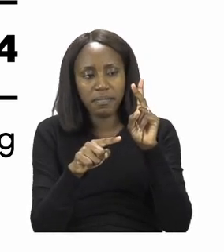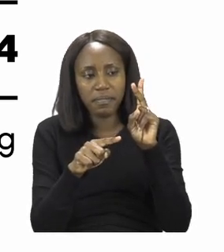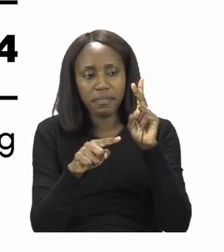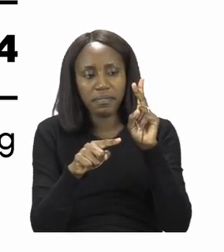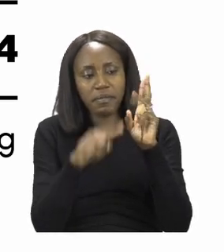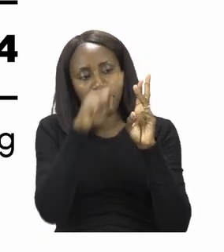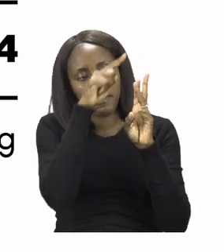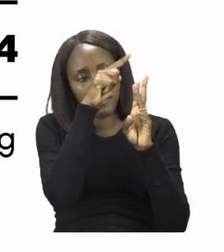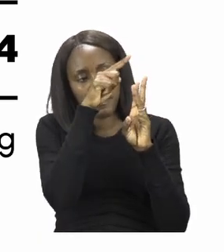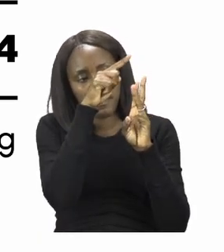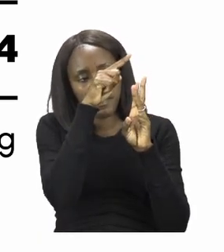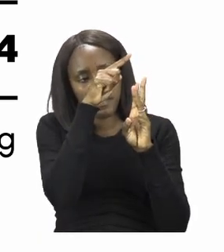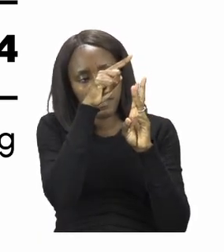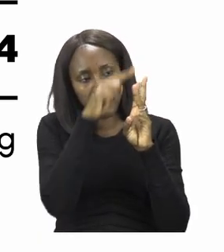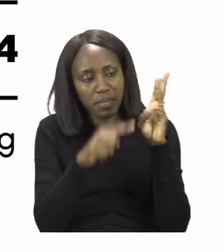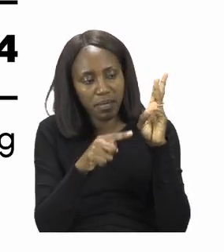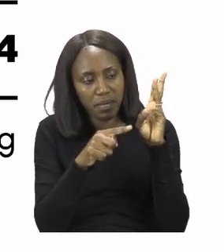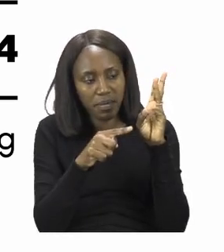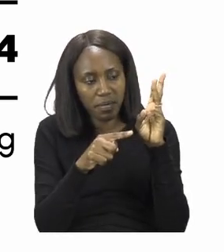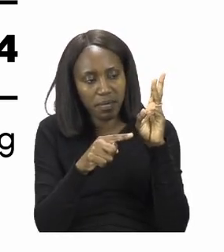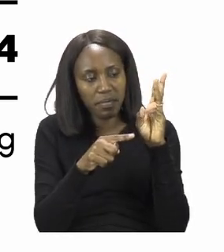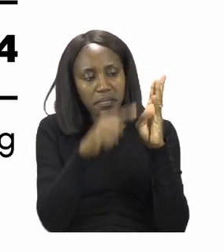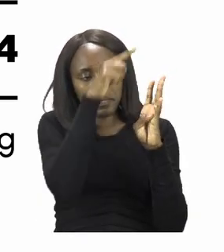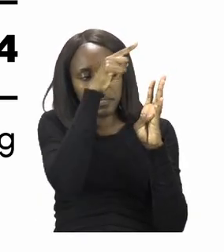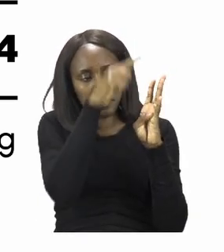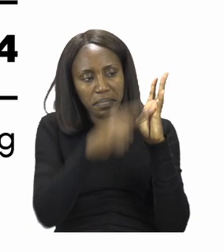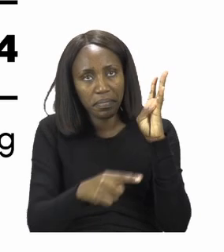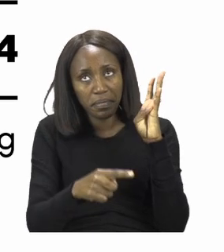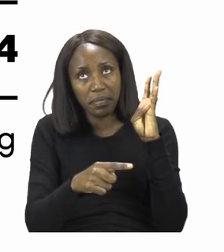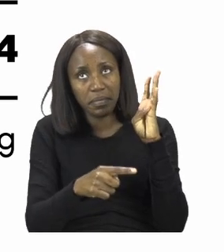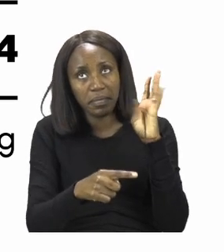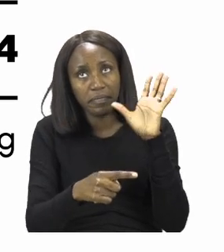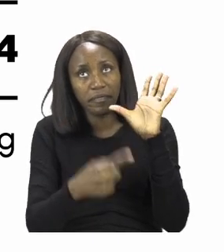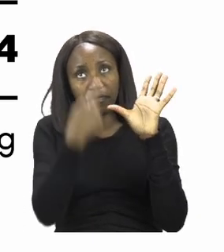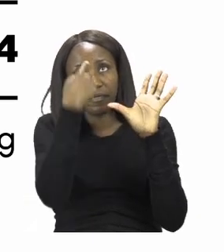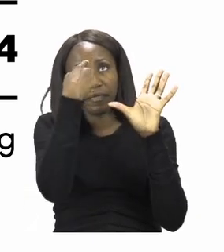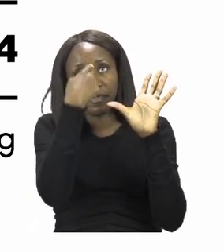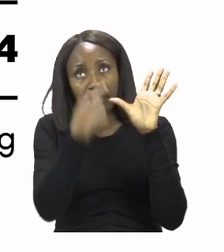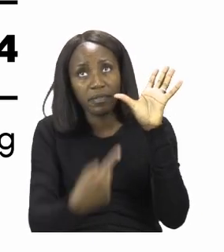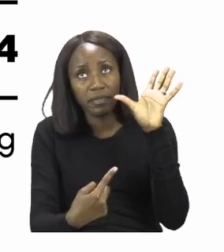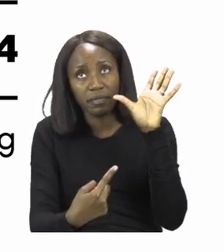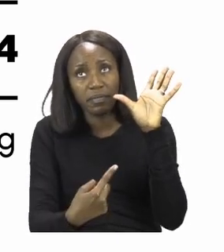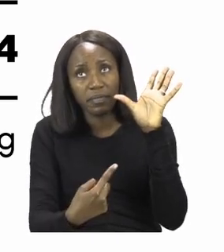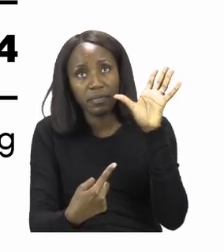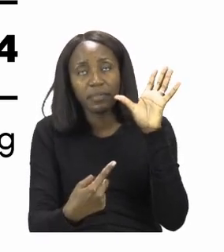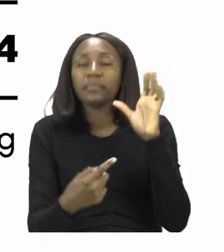1, 2, 3,